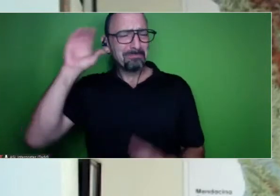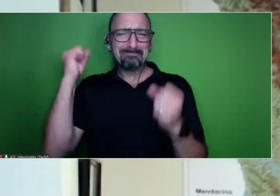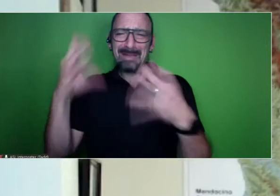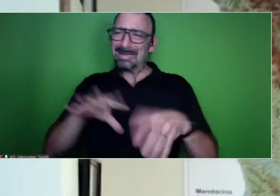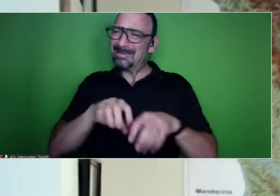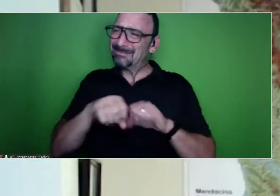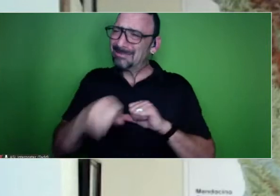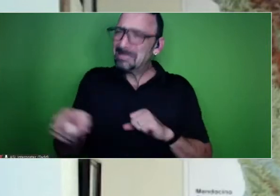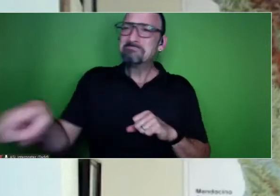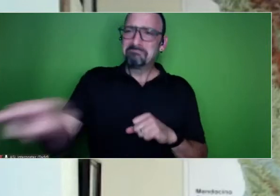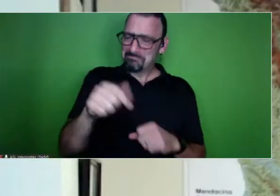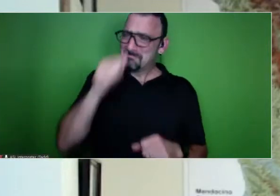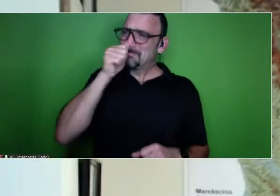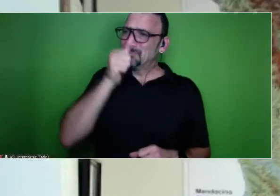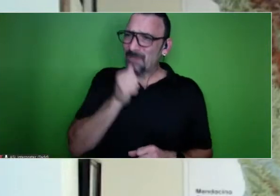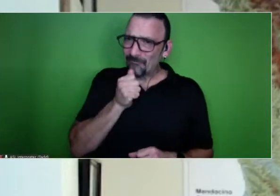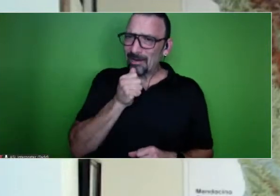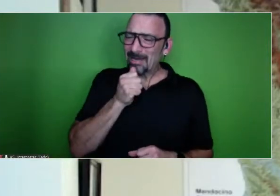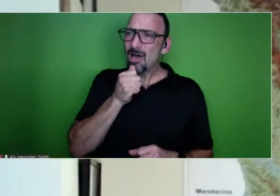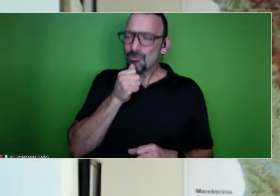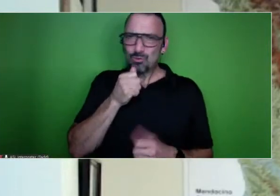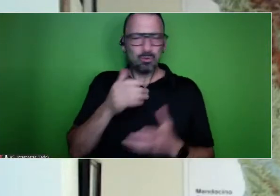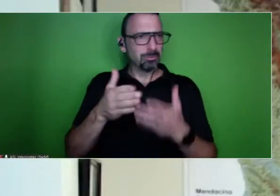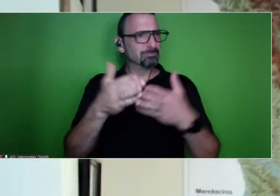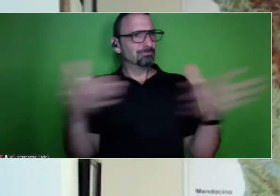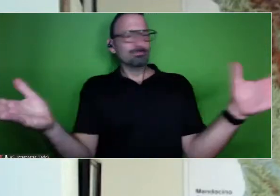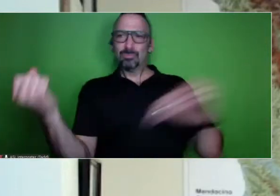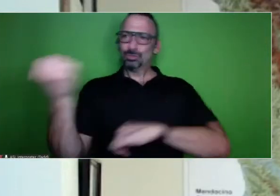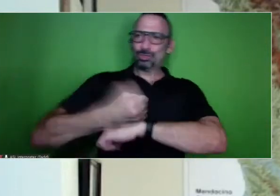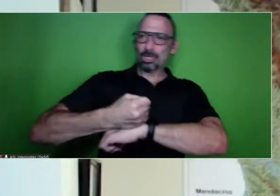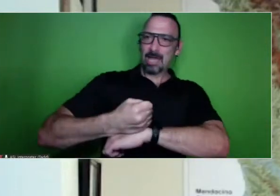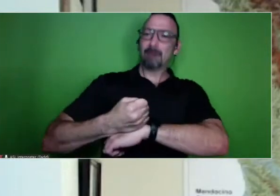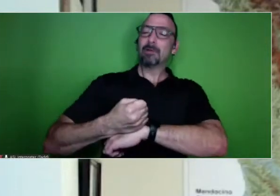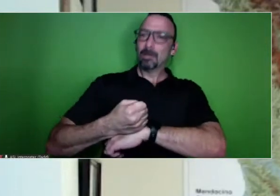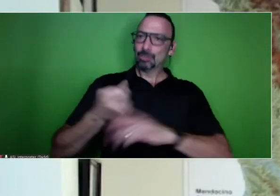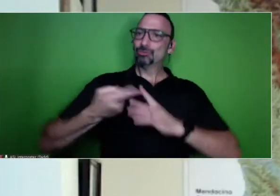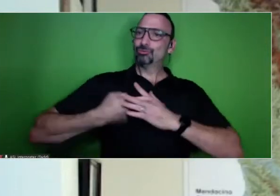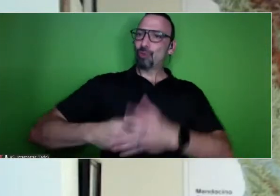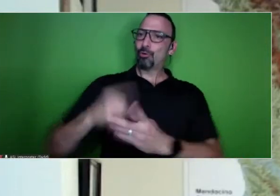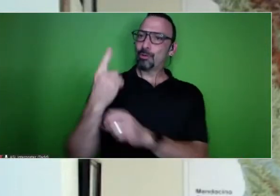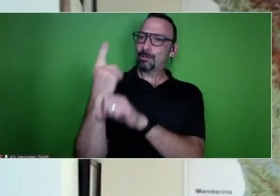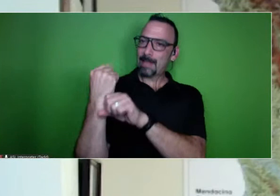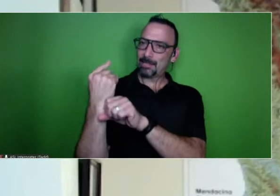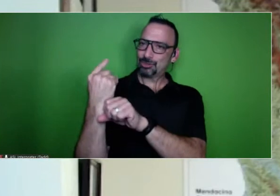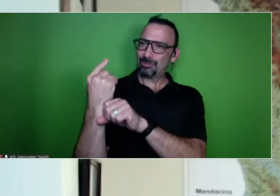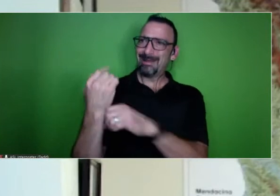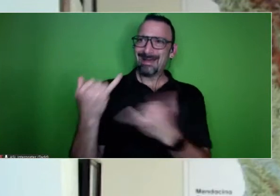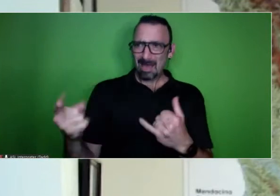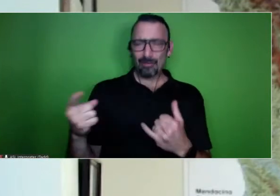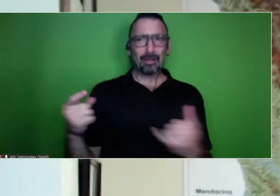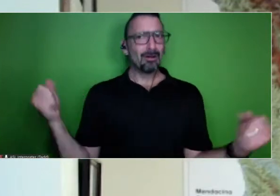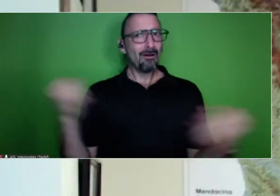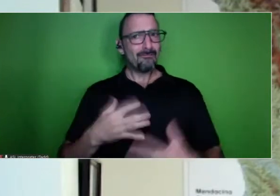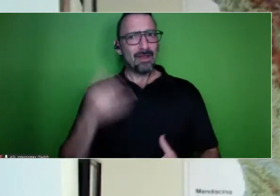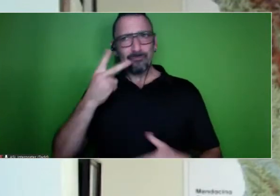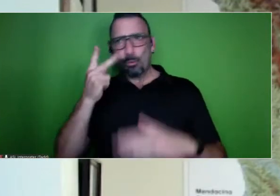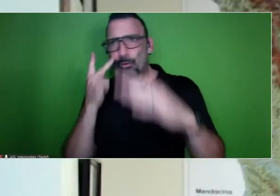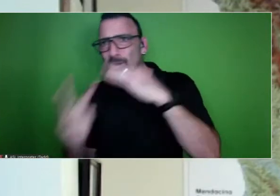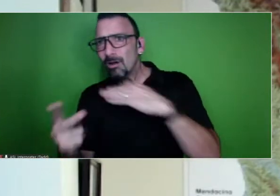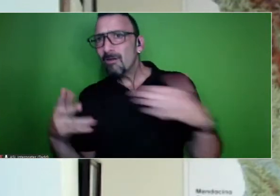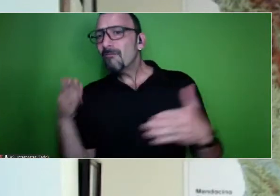suffered through the broad shutdowns of last year and how they feared having further hardships with a proposed